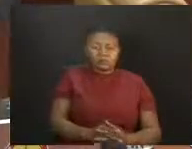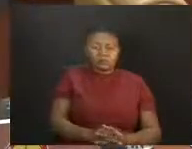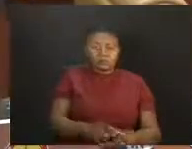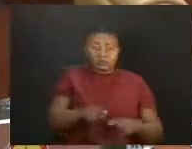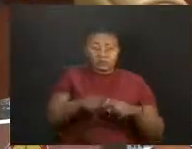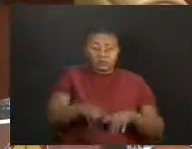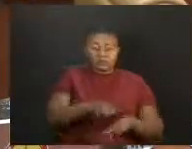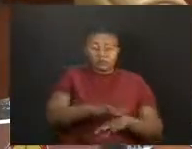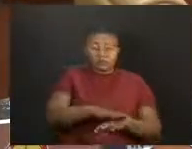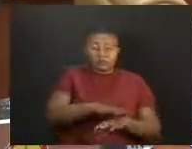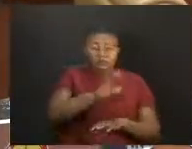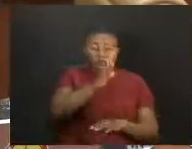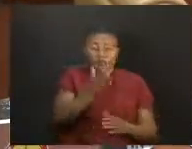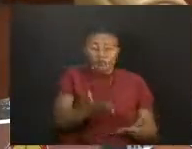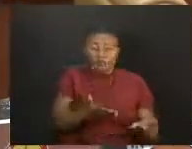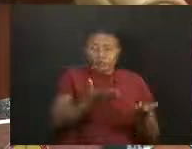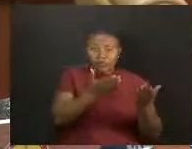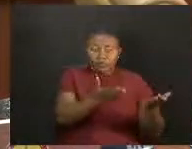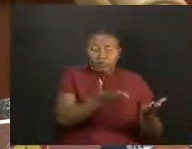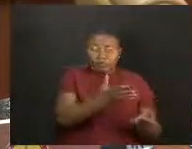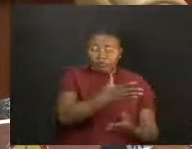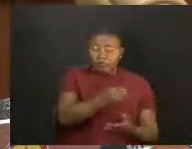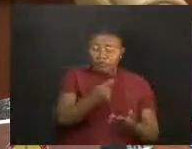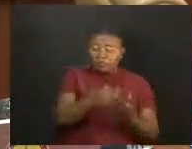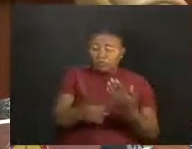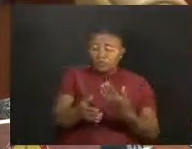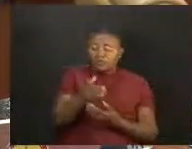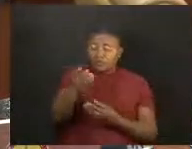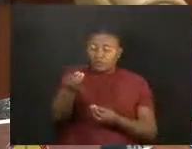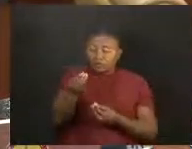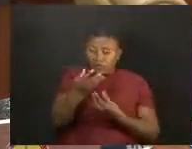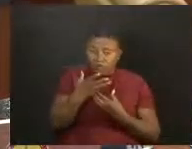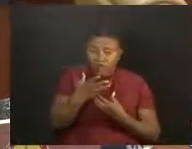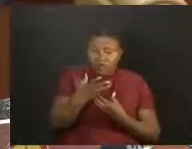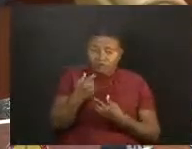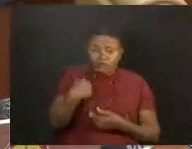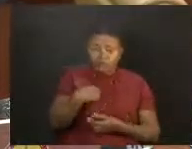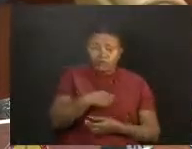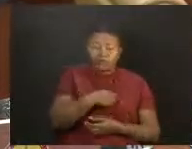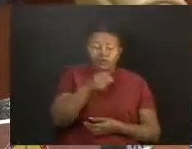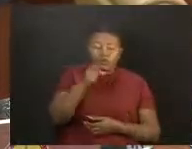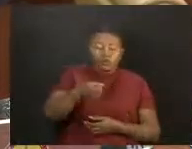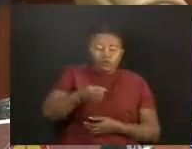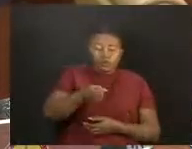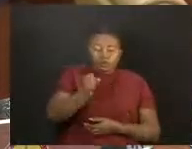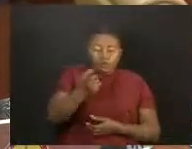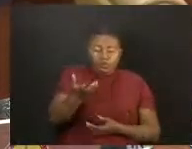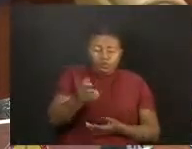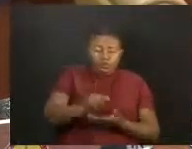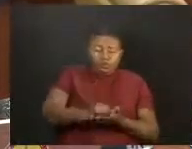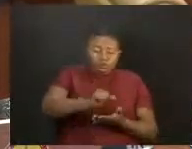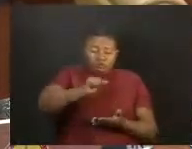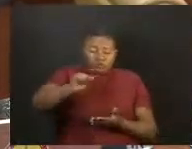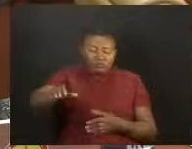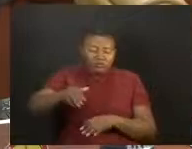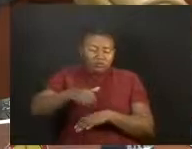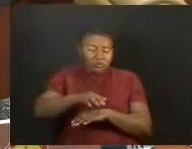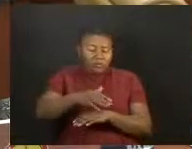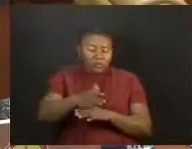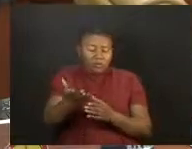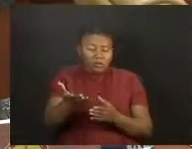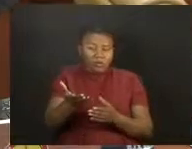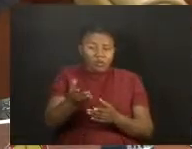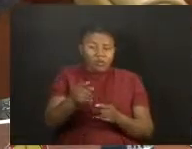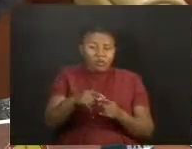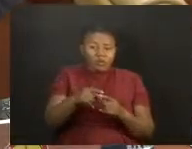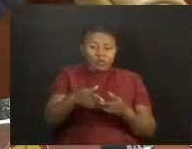on your presentation and the facts you put out, we should be putting away or let the controversy